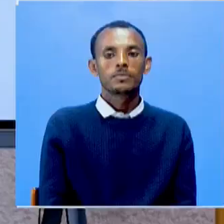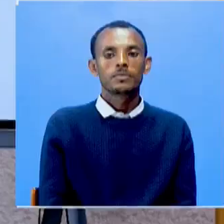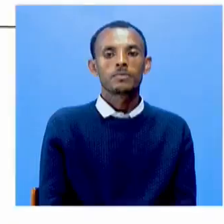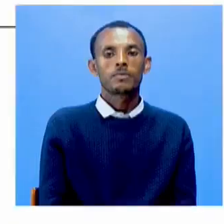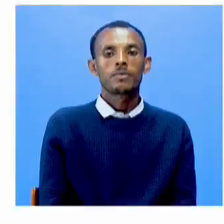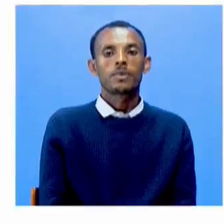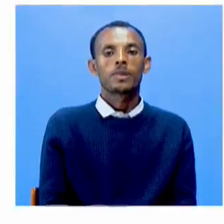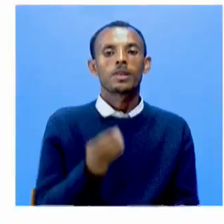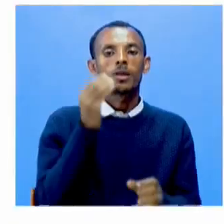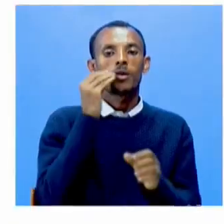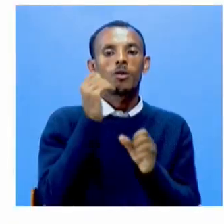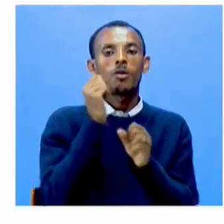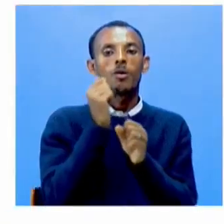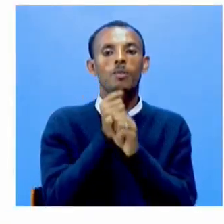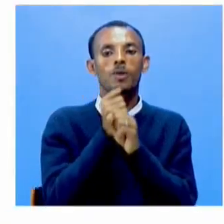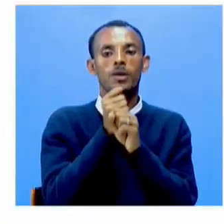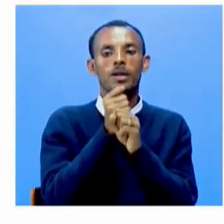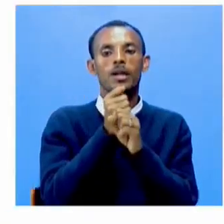Exercise.